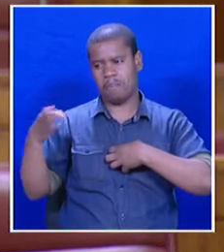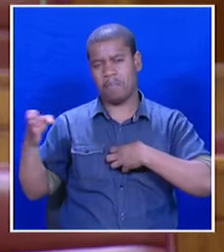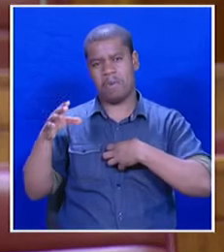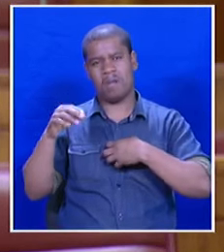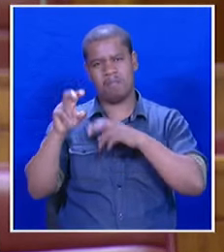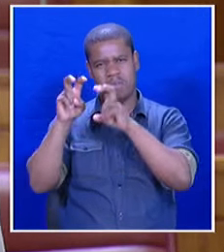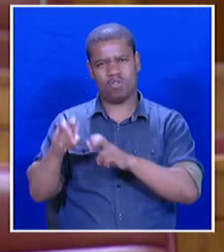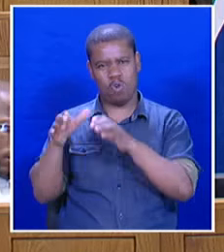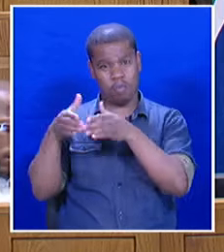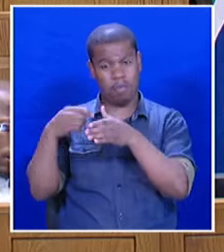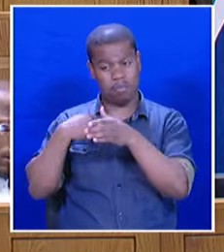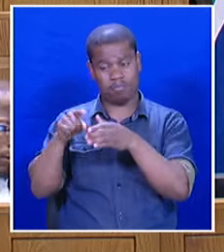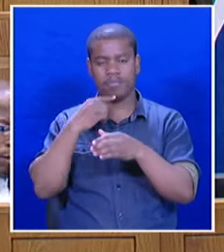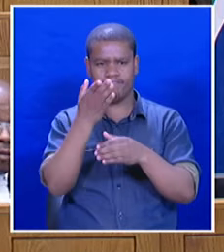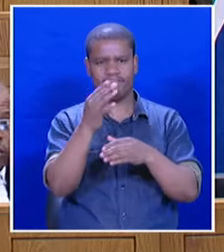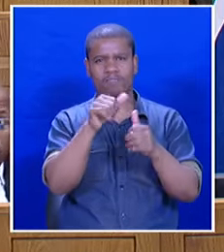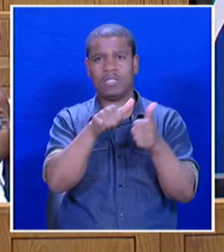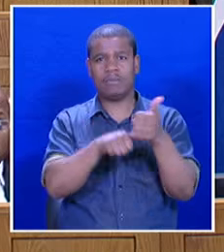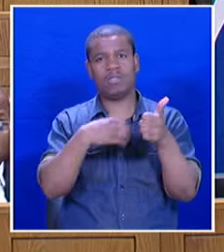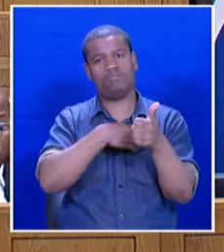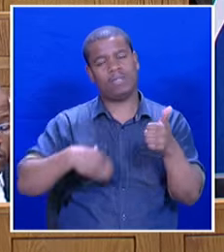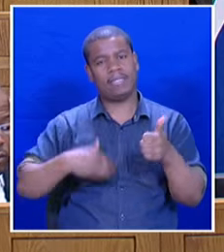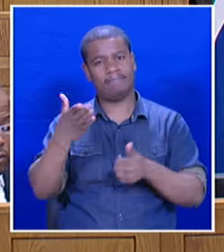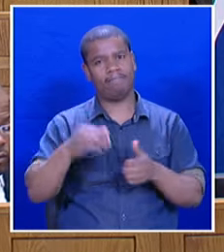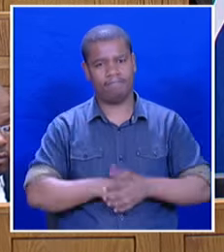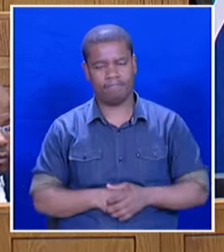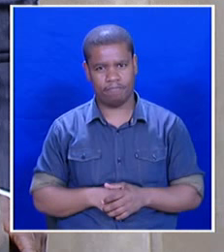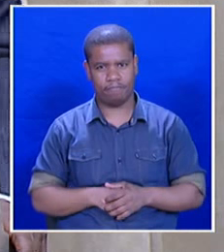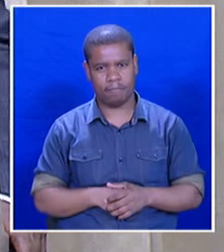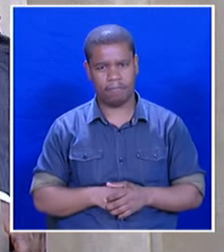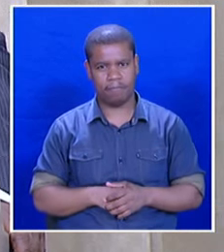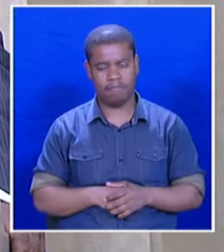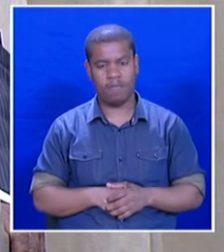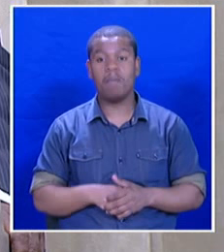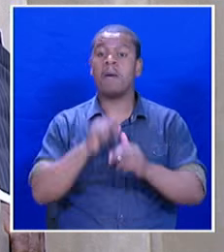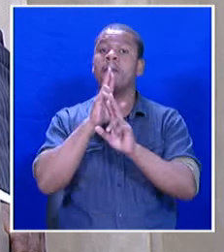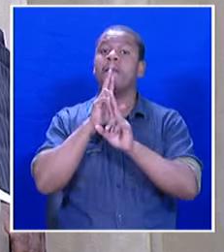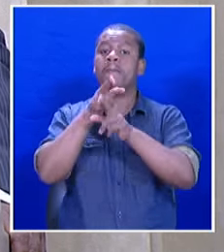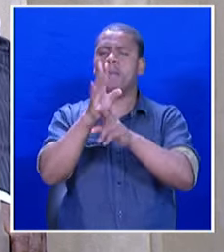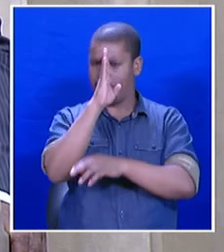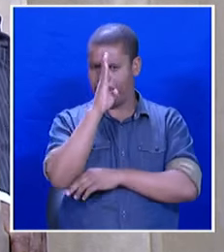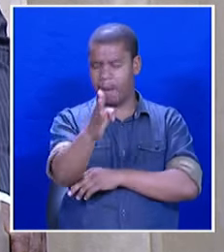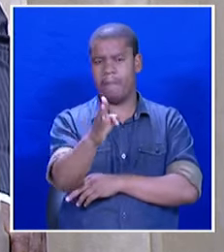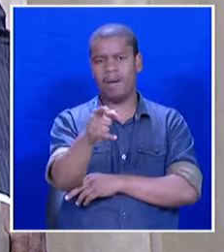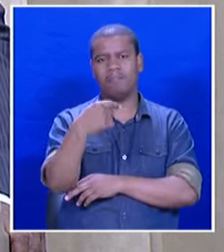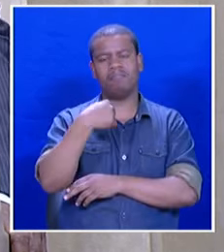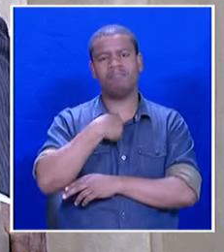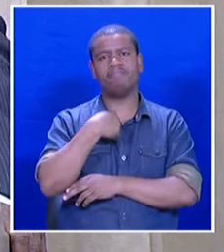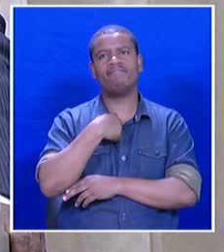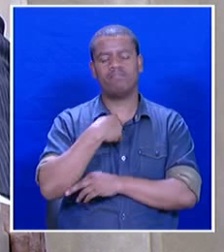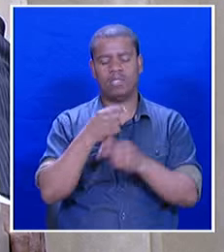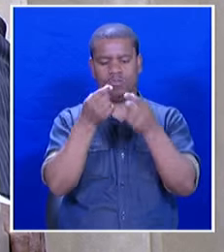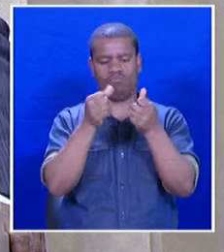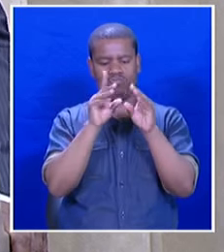Honourable Deputy President. To answer that more directly, I mean, the Treasury and the Department of